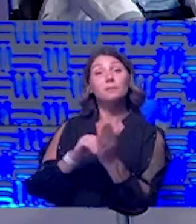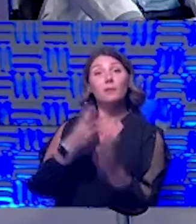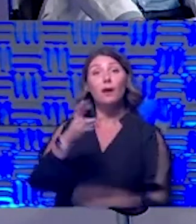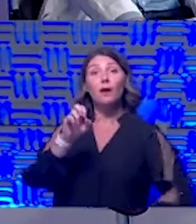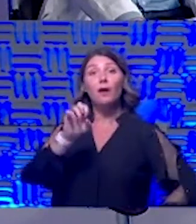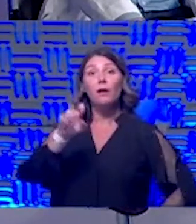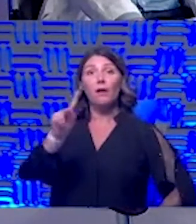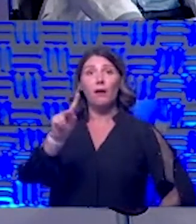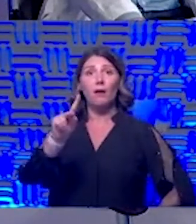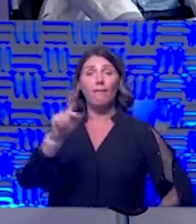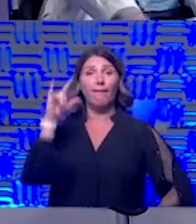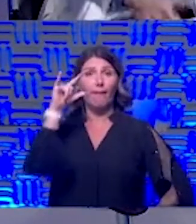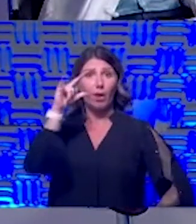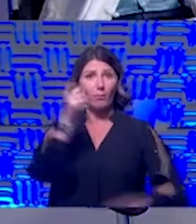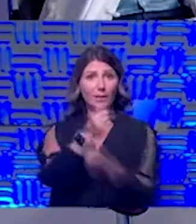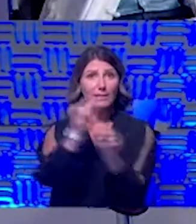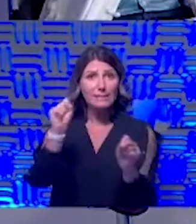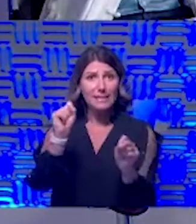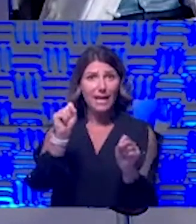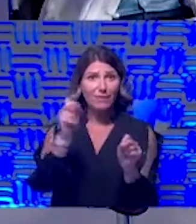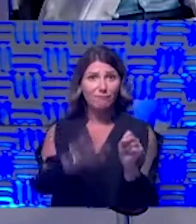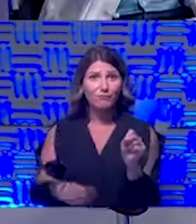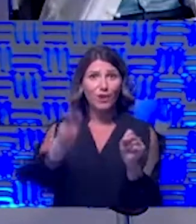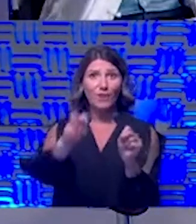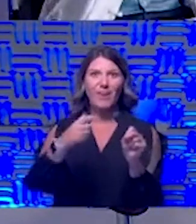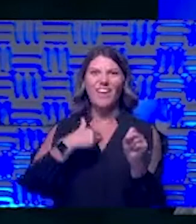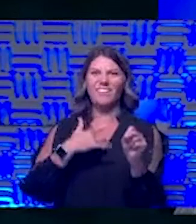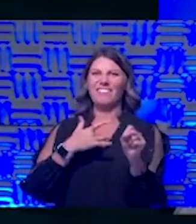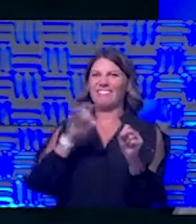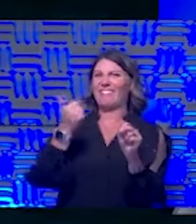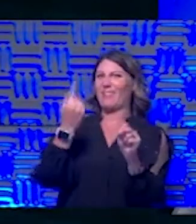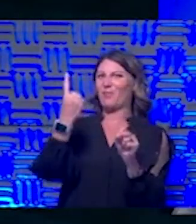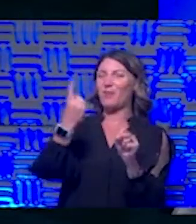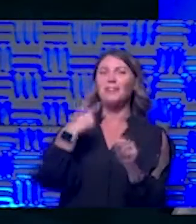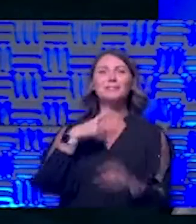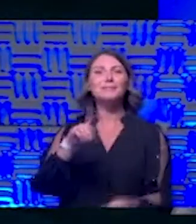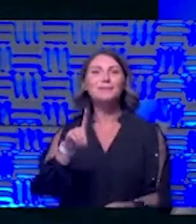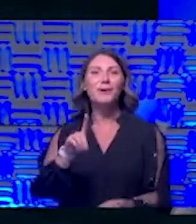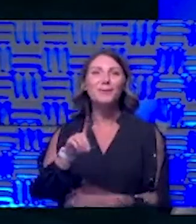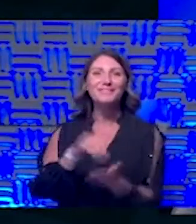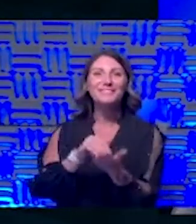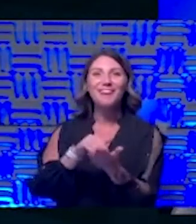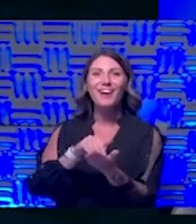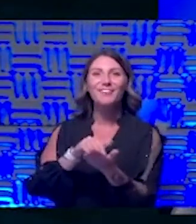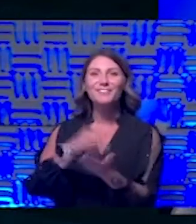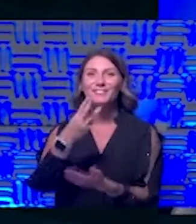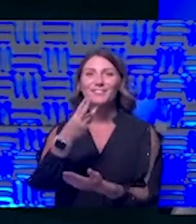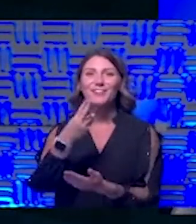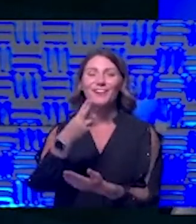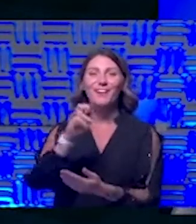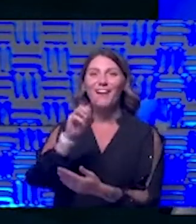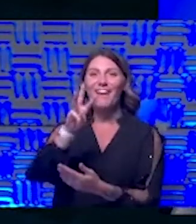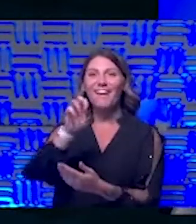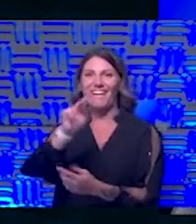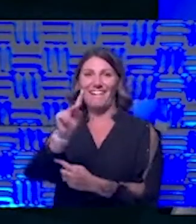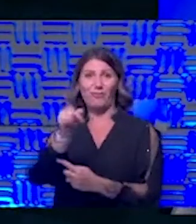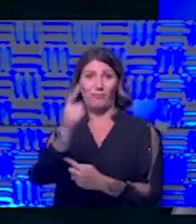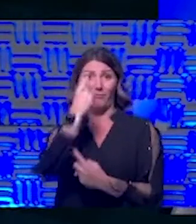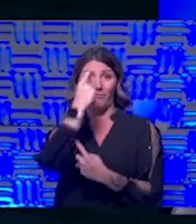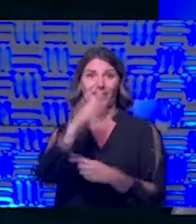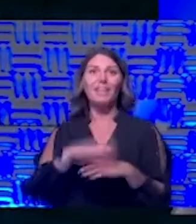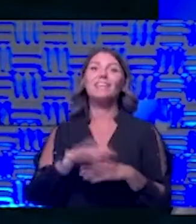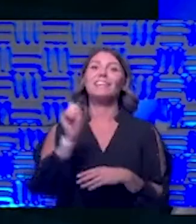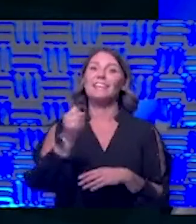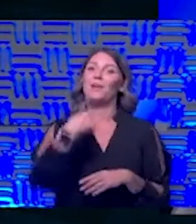airplanes safe to travel on? Let's take that one. I feel like we've done the other one. So Doc Hawk, what do you think? Yeah, I think we've talked about in